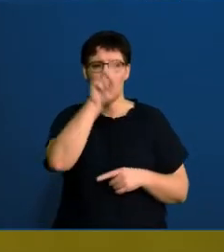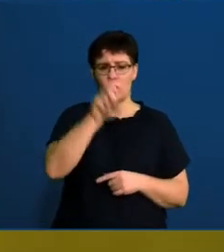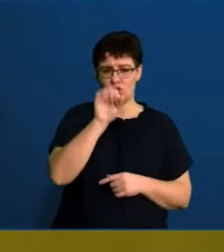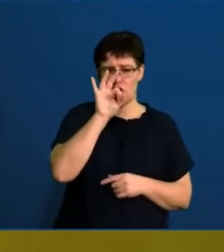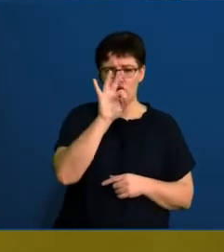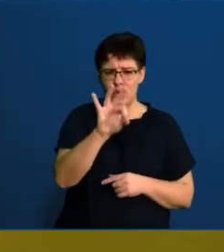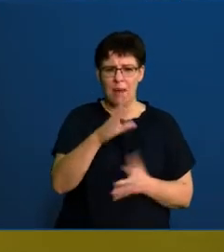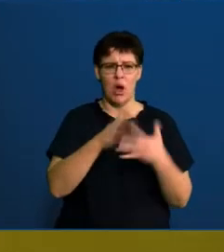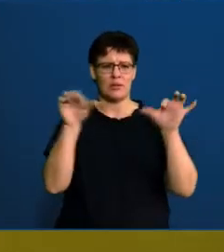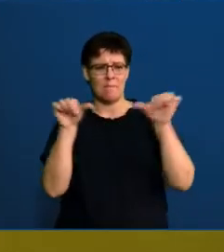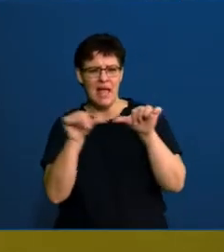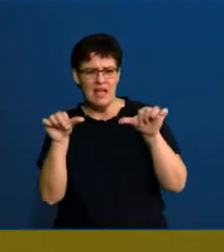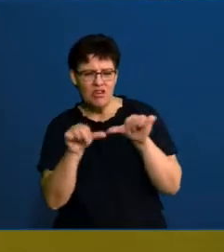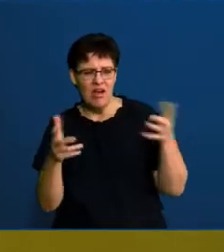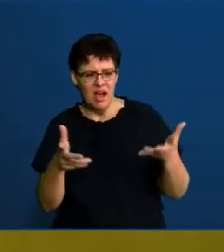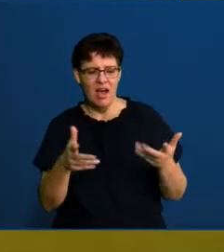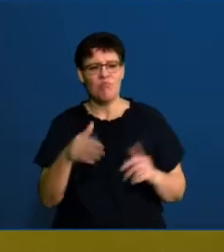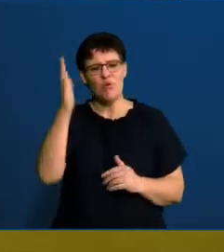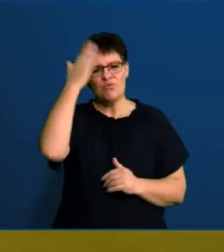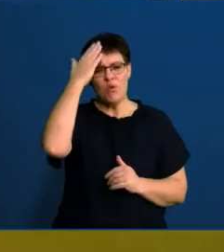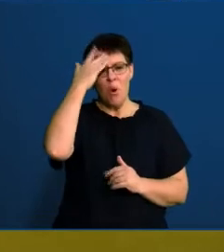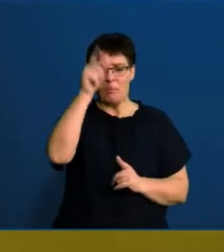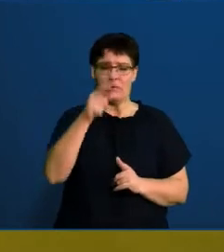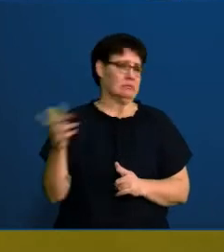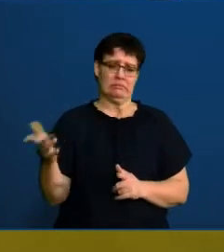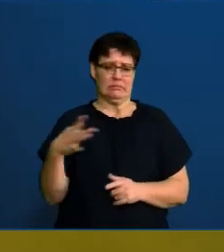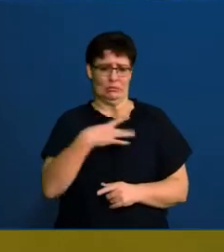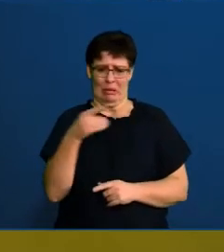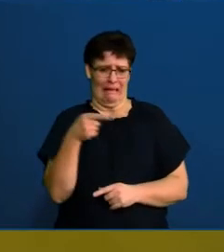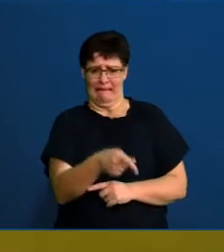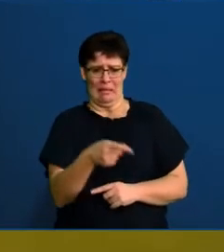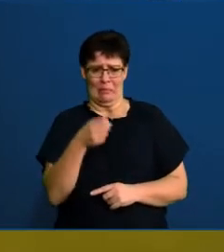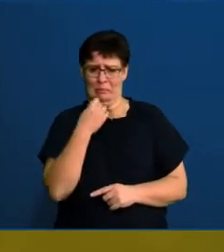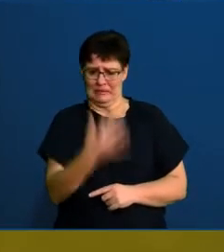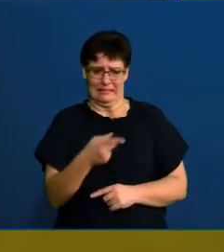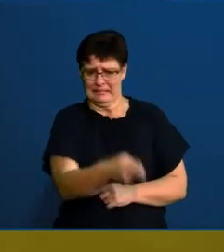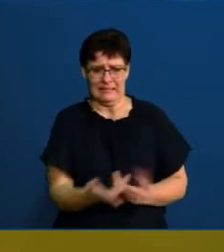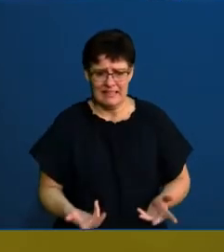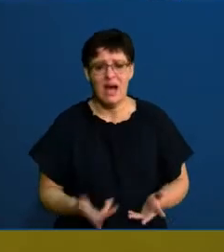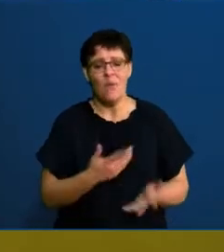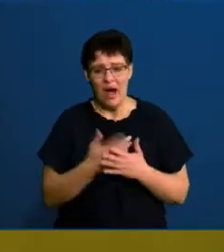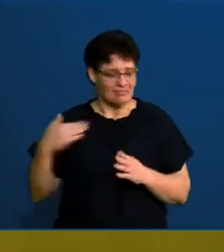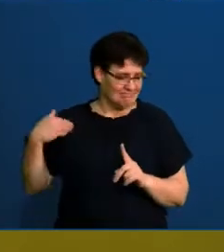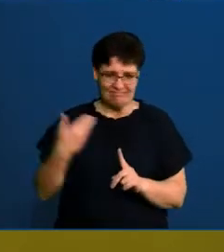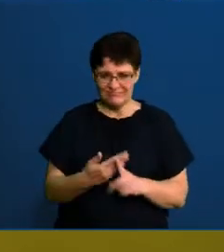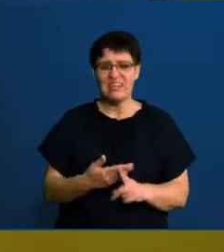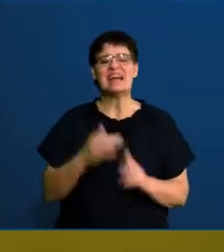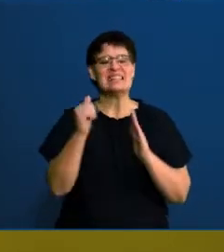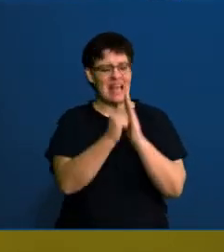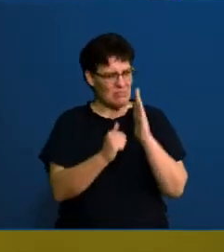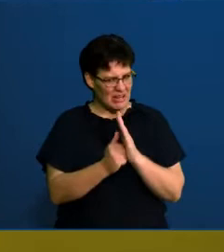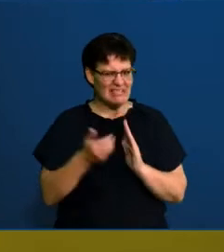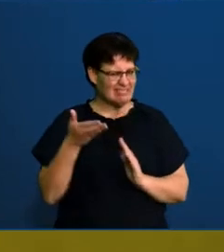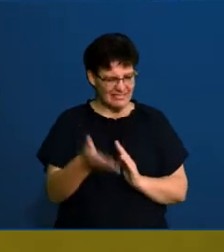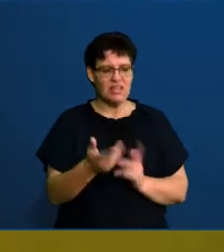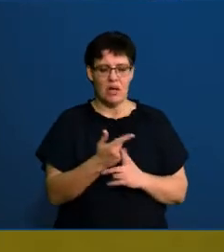about measurement, I know this is one that people don't particularly like historically over the time that this subject's been around. So I'm